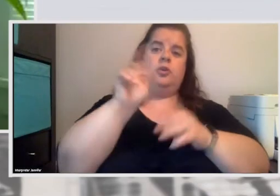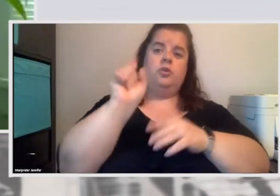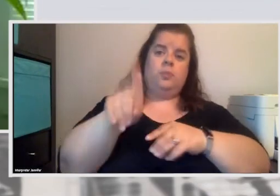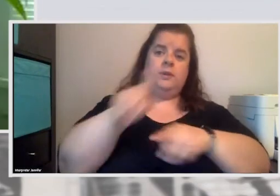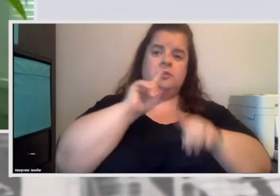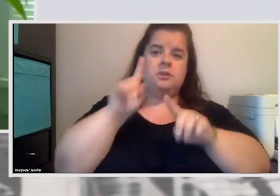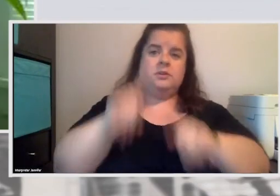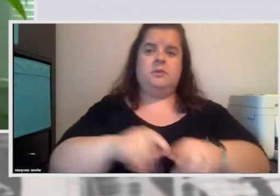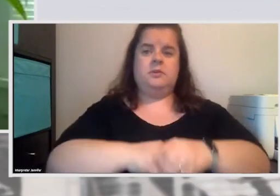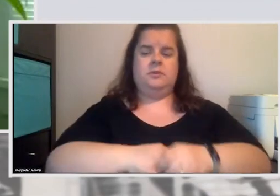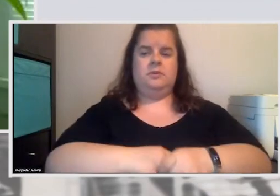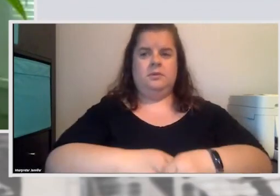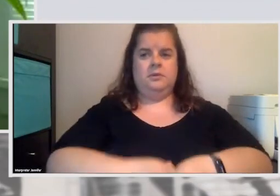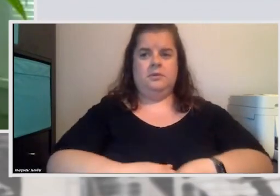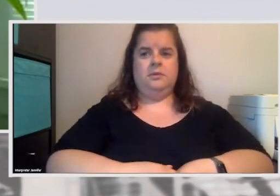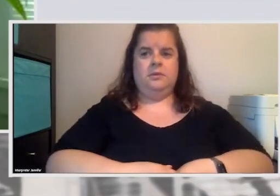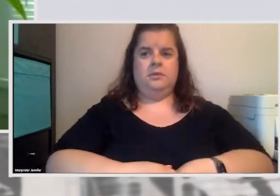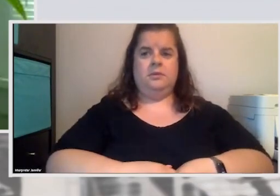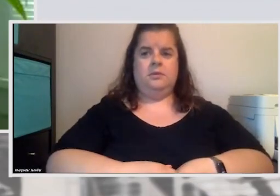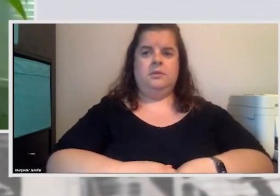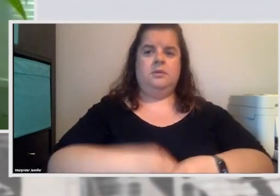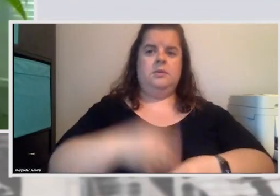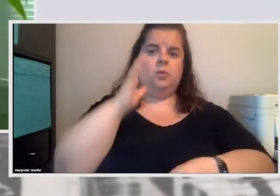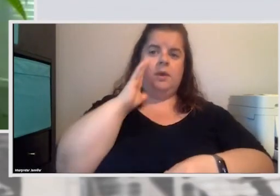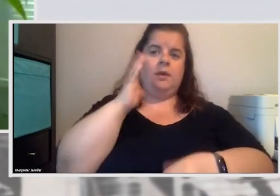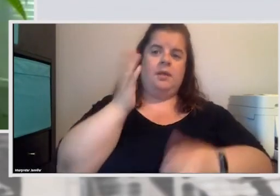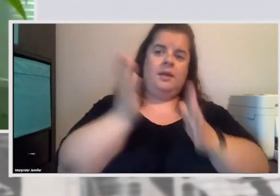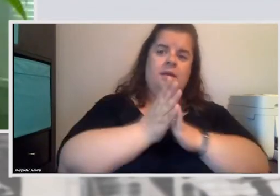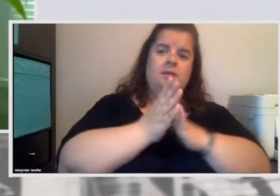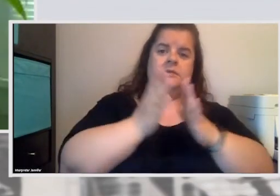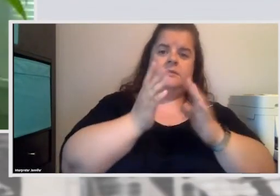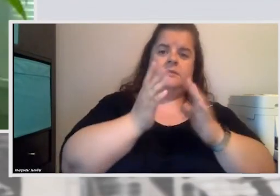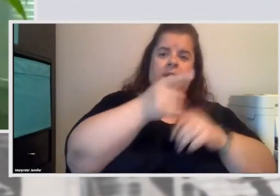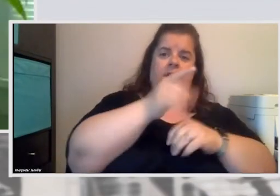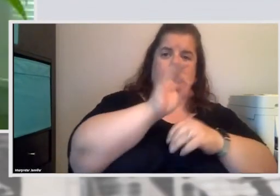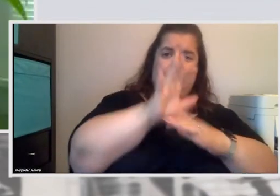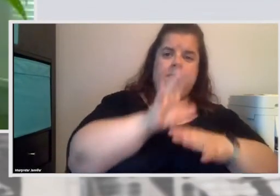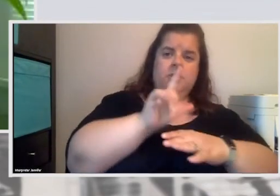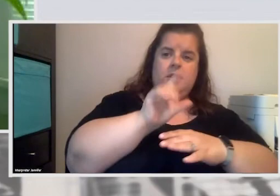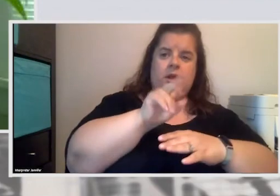start, Alex, if you can unmute Pastor Love and see if there are any questions there first. I want to check in